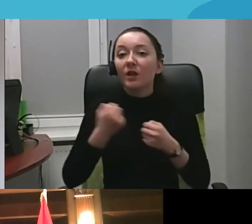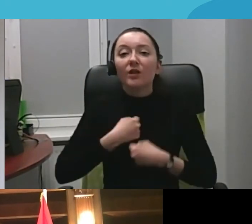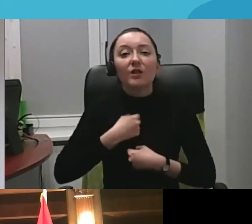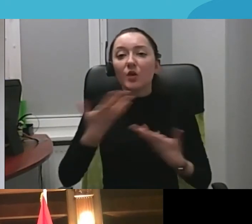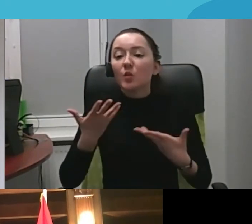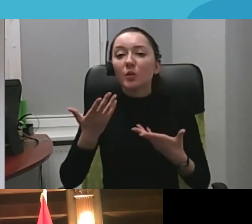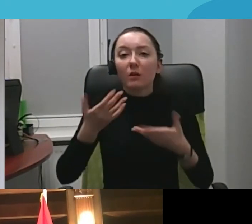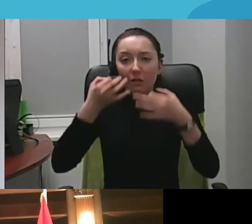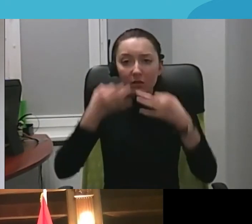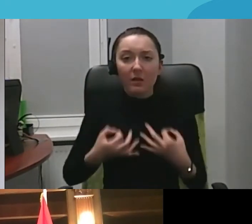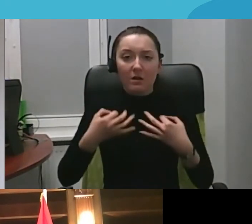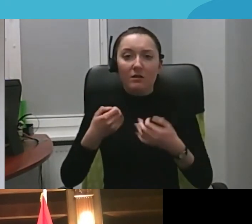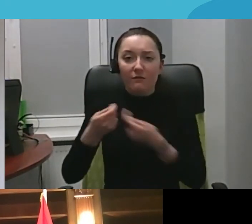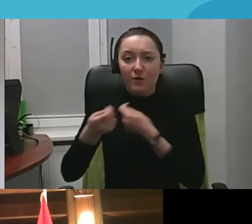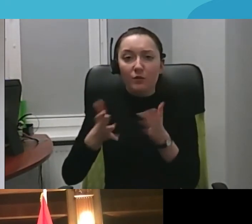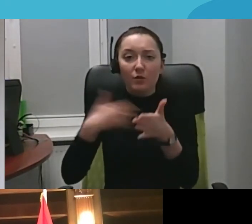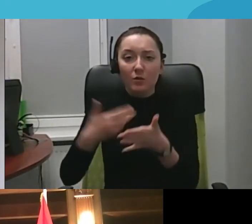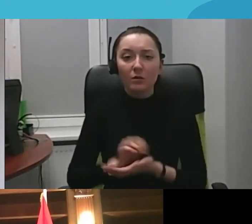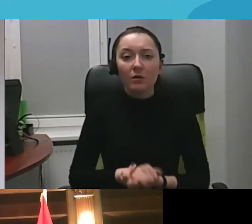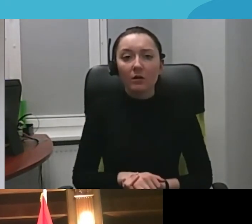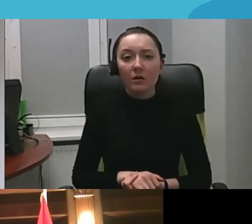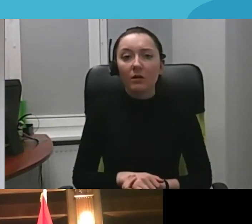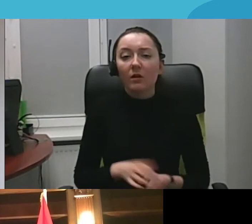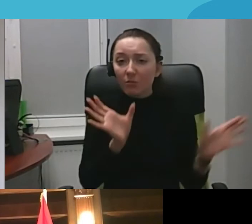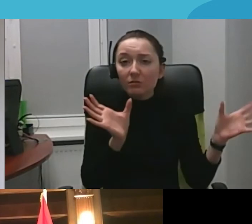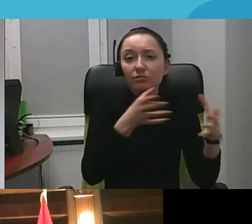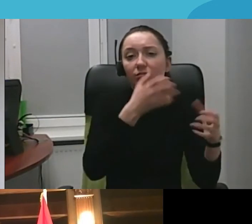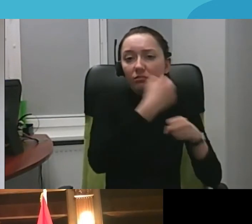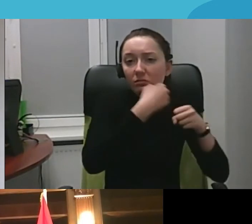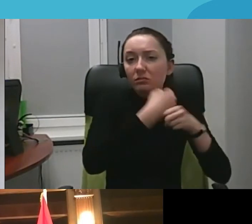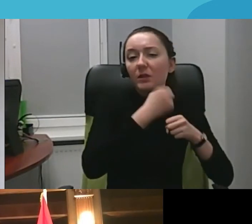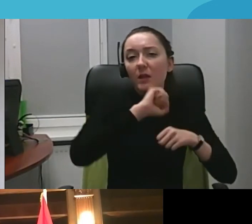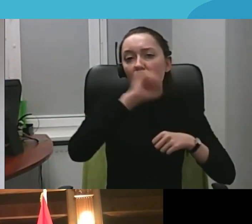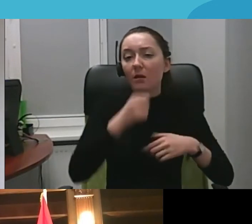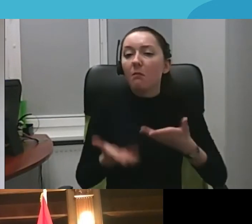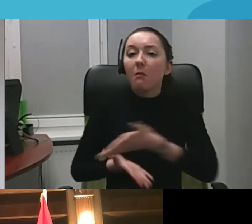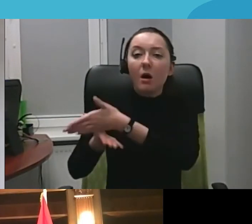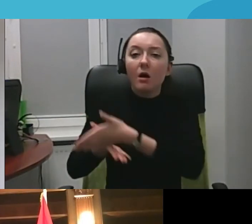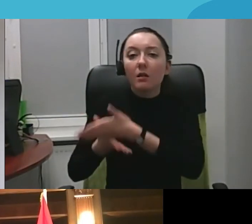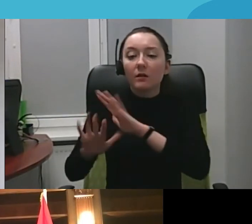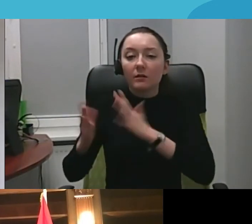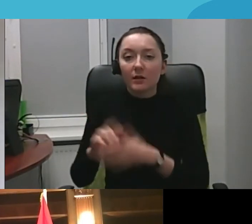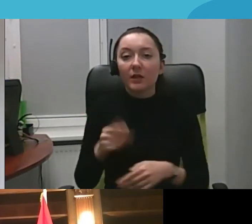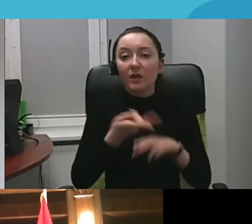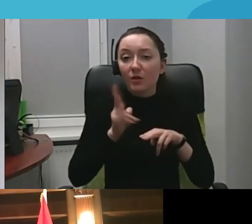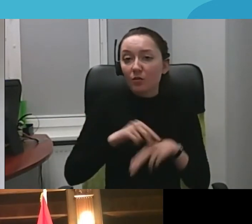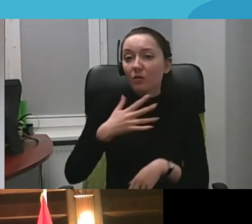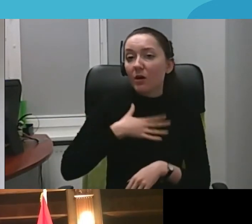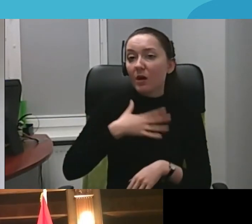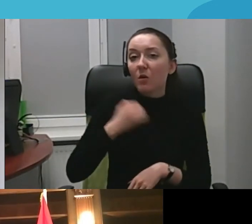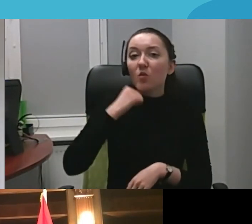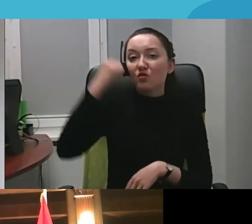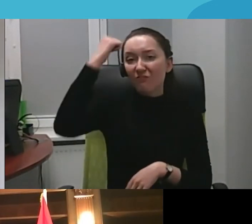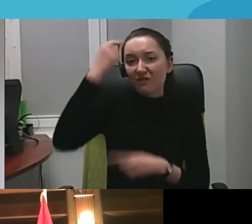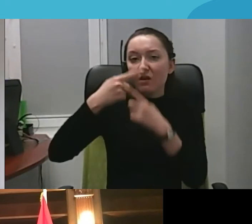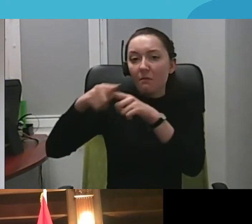efforts to support the democratic aspirations of the Belarusian people. Canada pressed for the Moscow Mechanism to be invoked because of our serious concerns